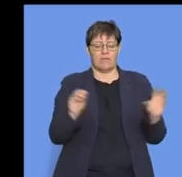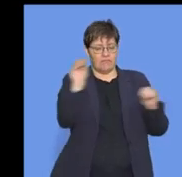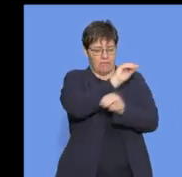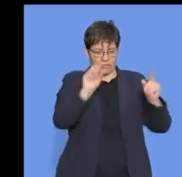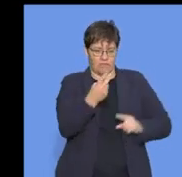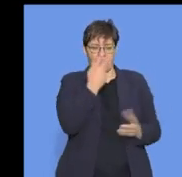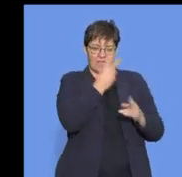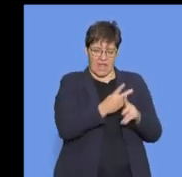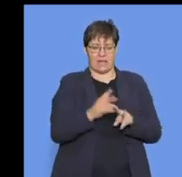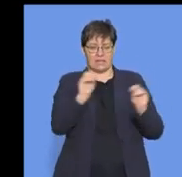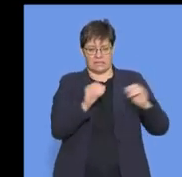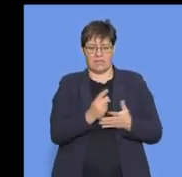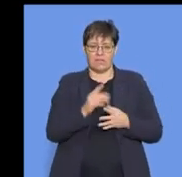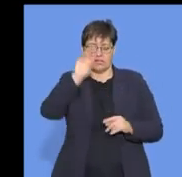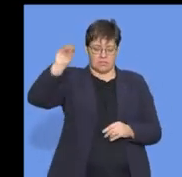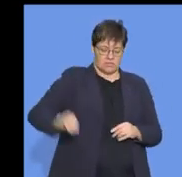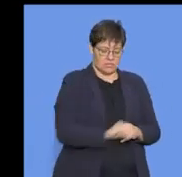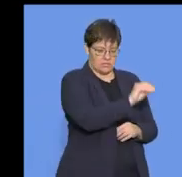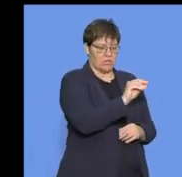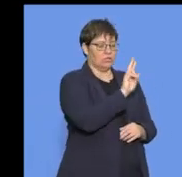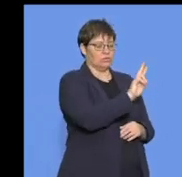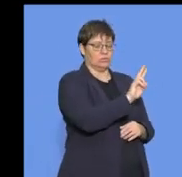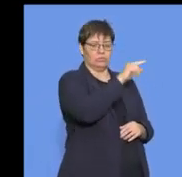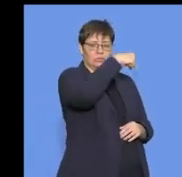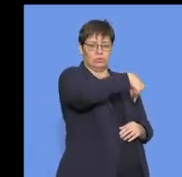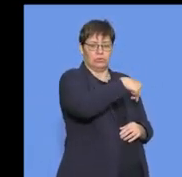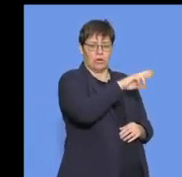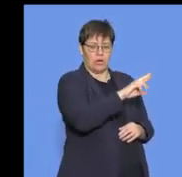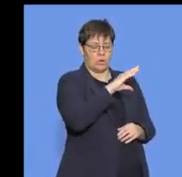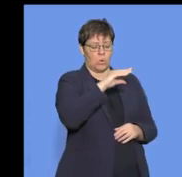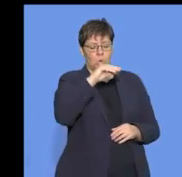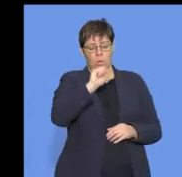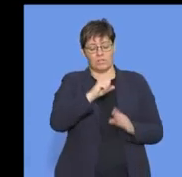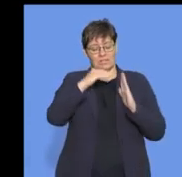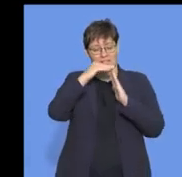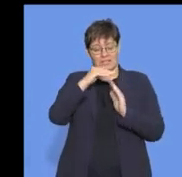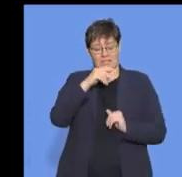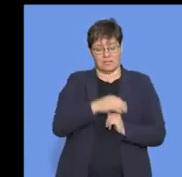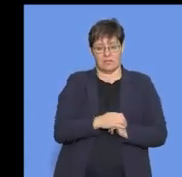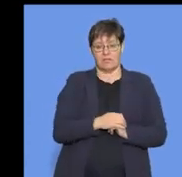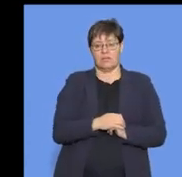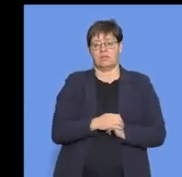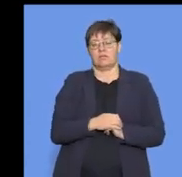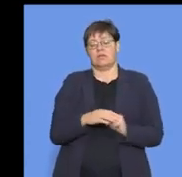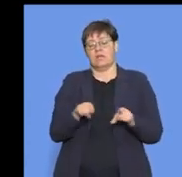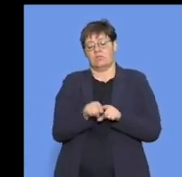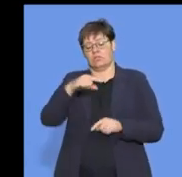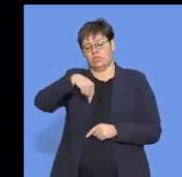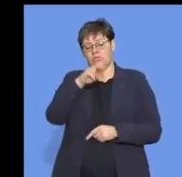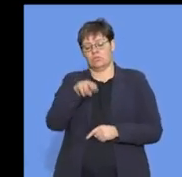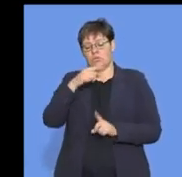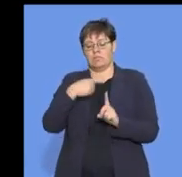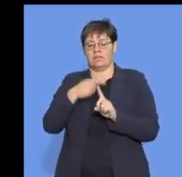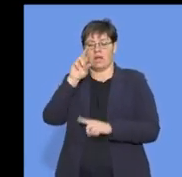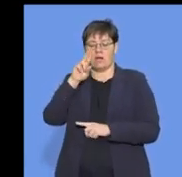around. I'm going to move things around first and then substitute. So first I'm going to bring this onto this side, so it becomes 2QR. On